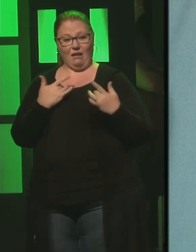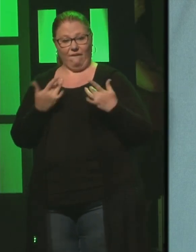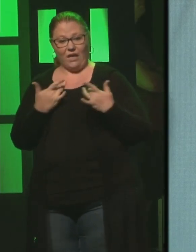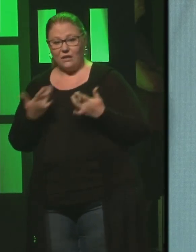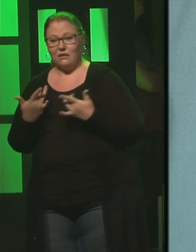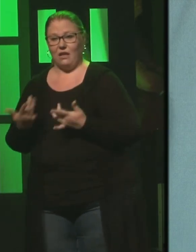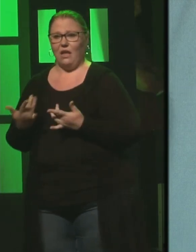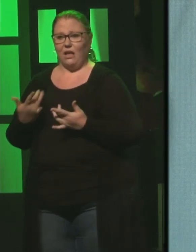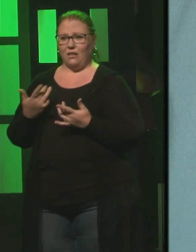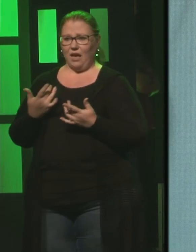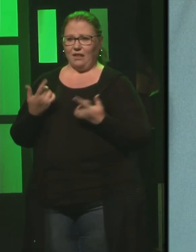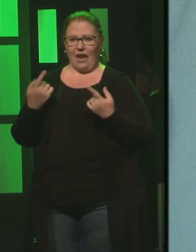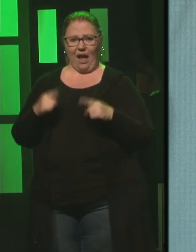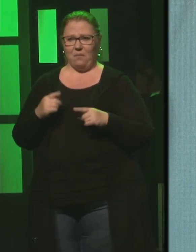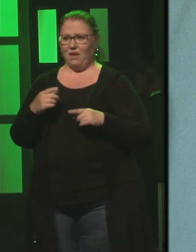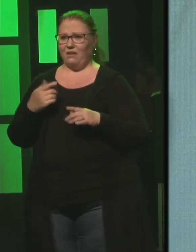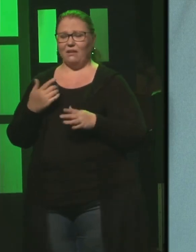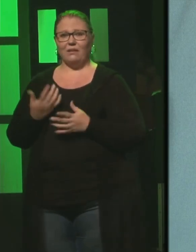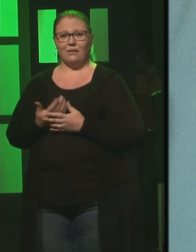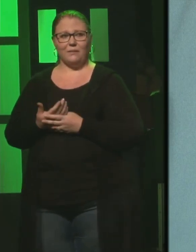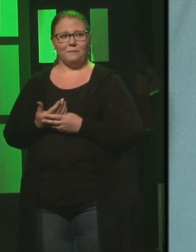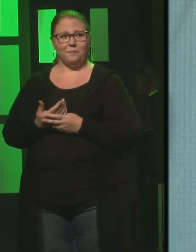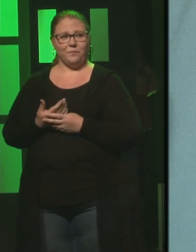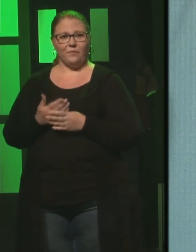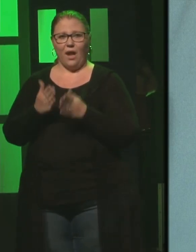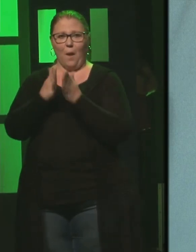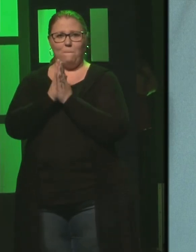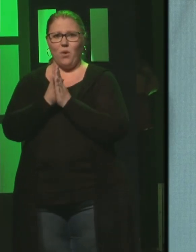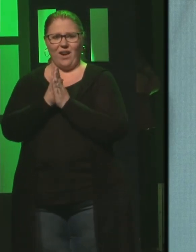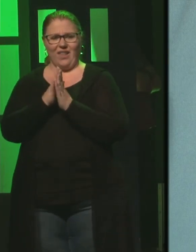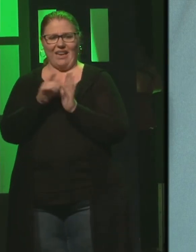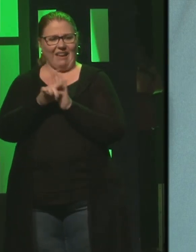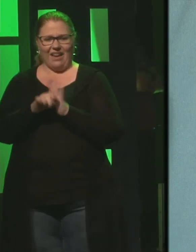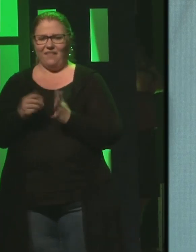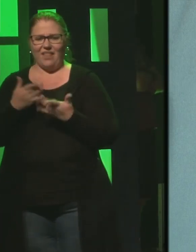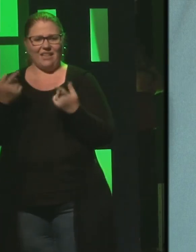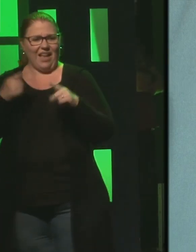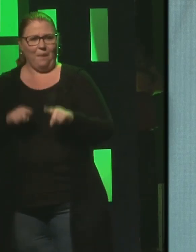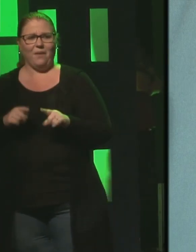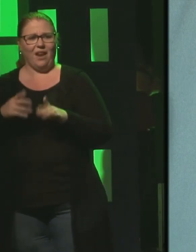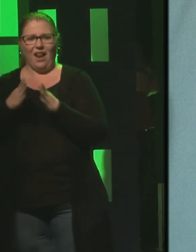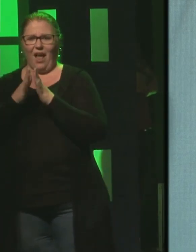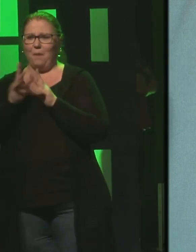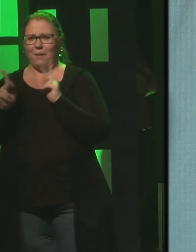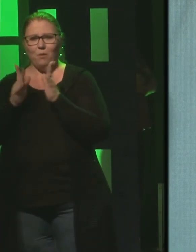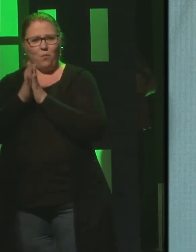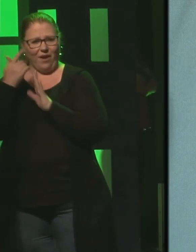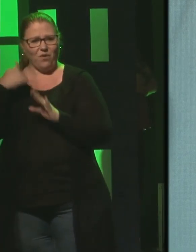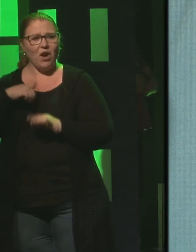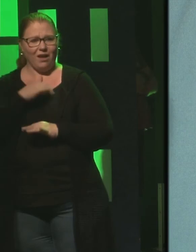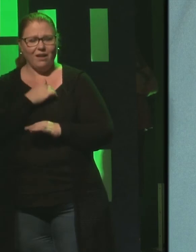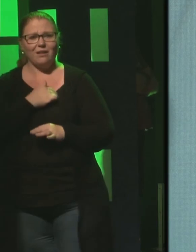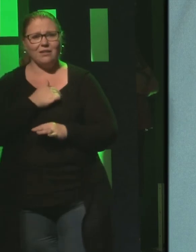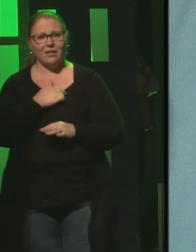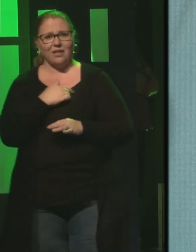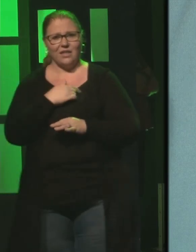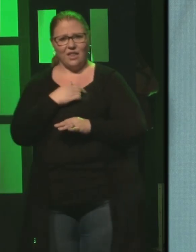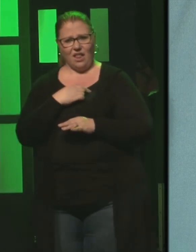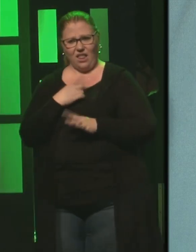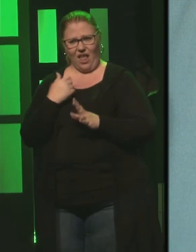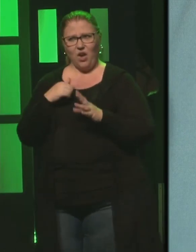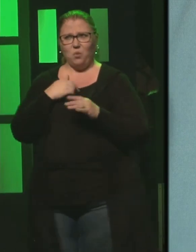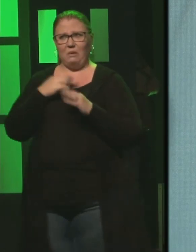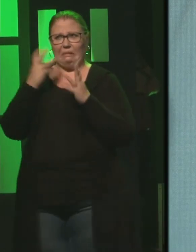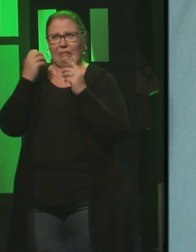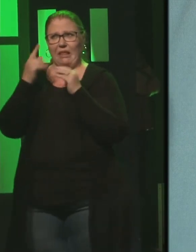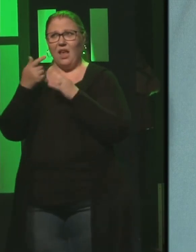still have them? Prayers were offered from all over, from our families, friends, and coworkers. We told ourselves that we were in God's